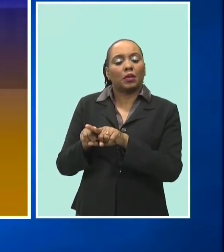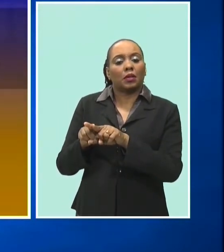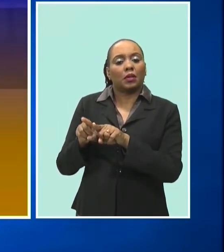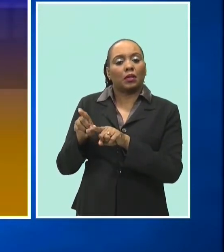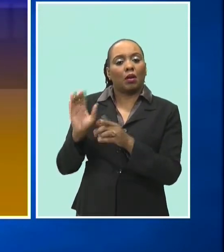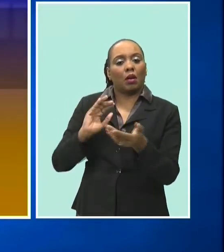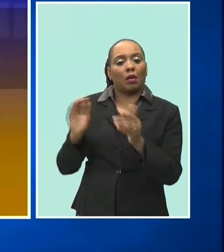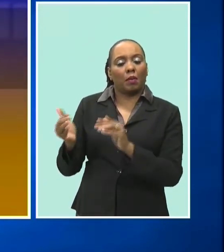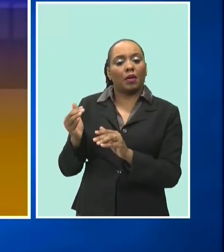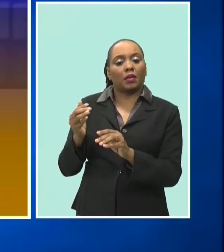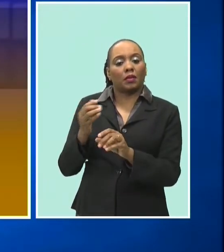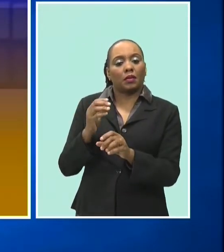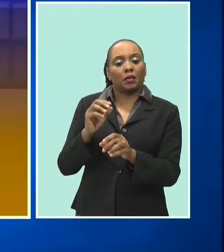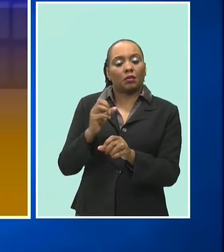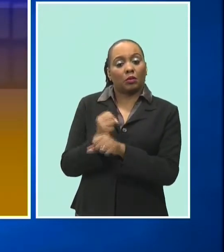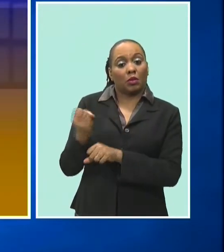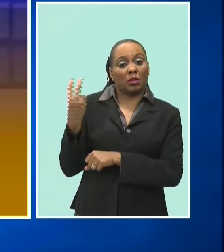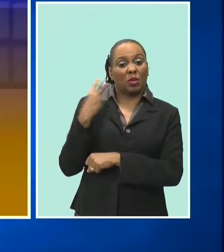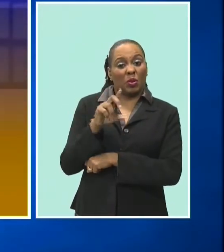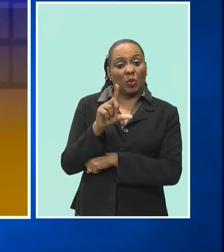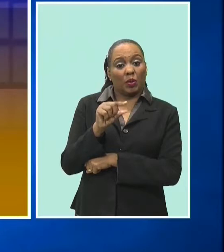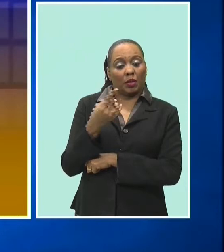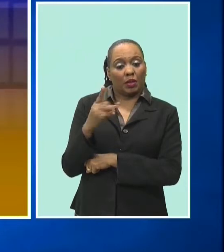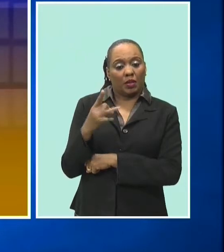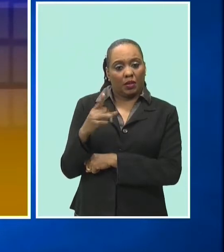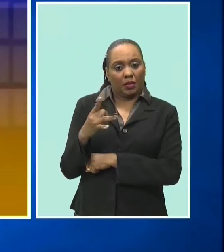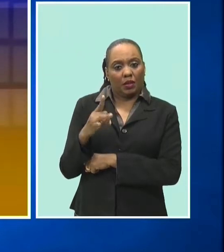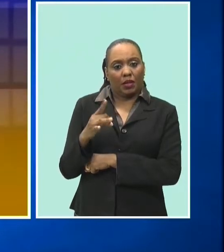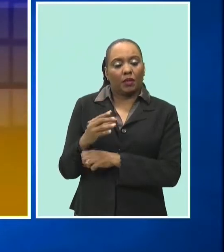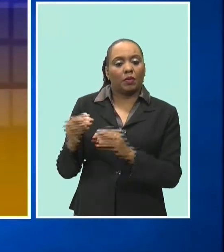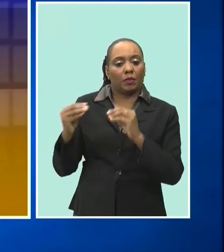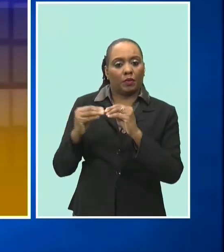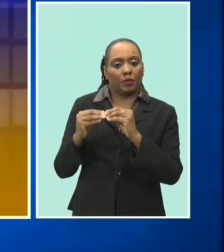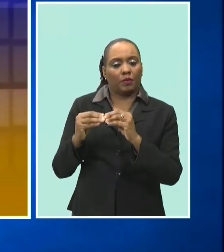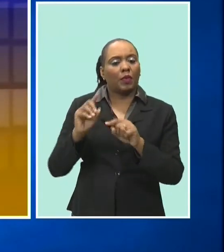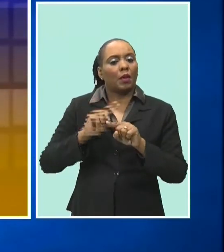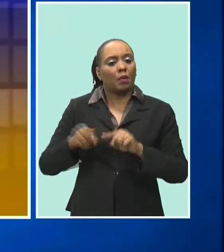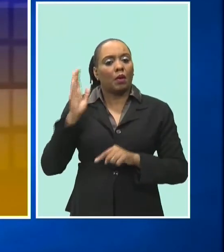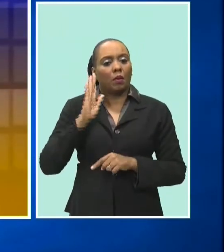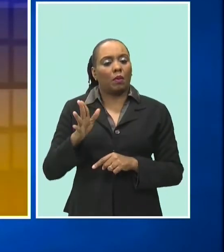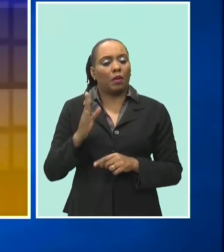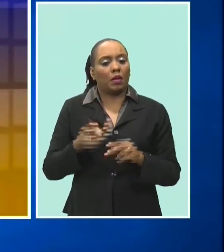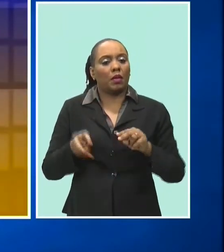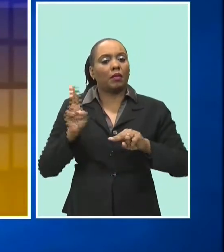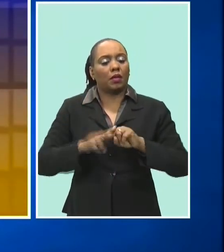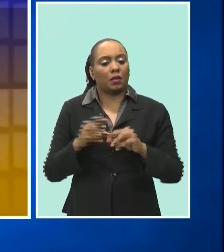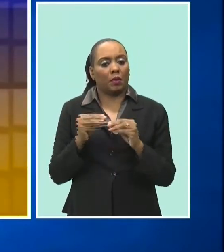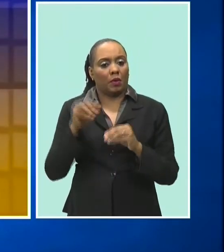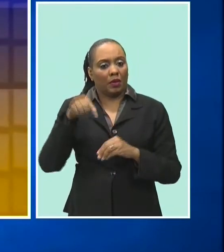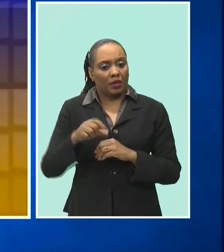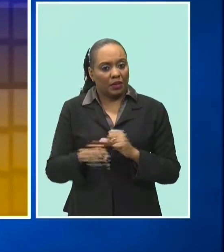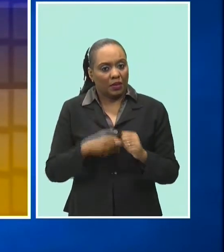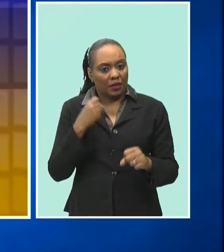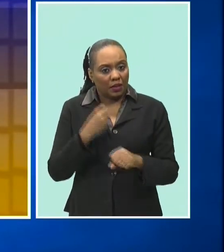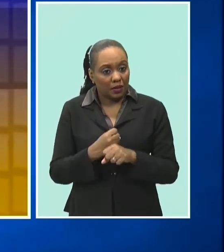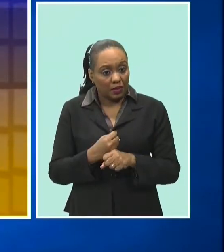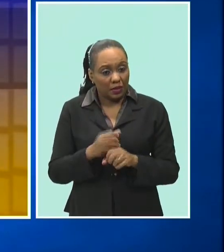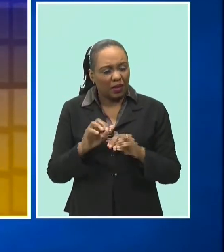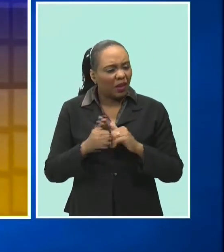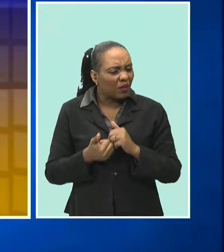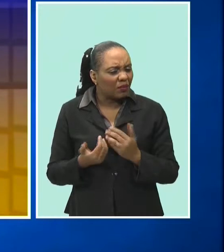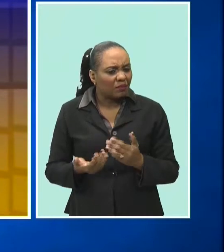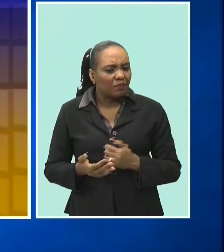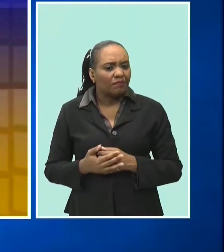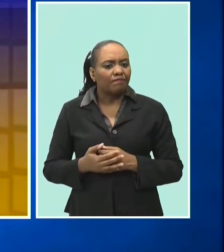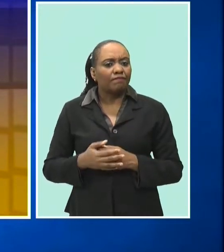number. Now, this is actually expected to increase further this year, based partly on an